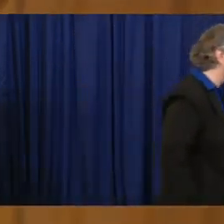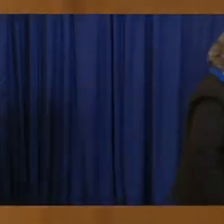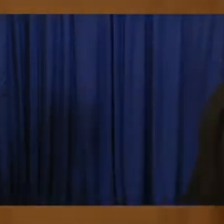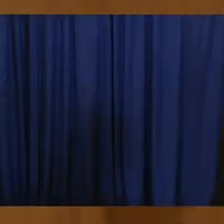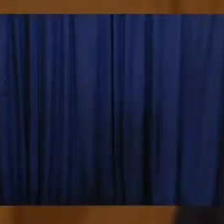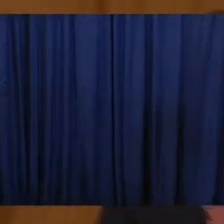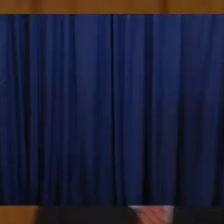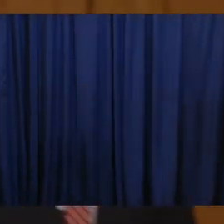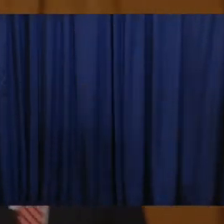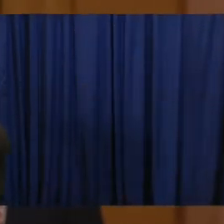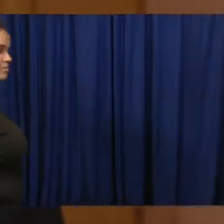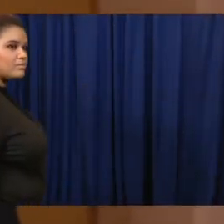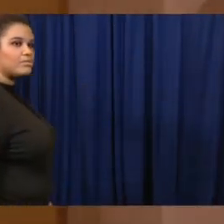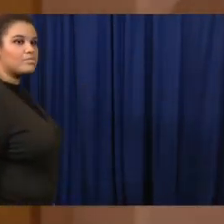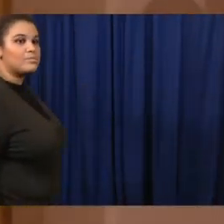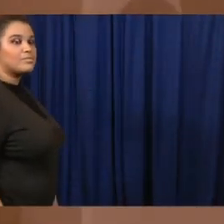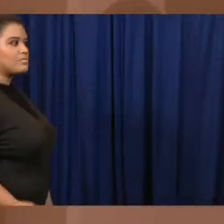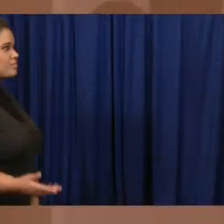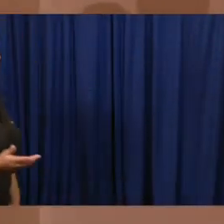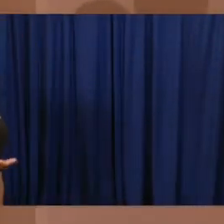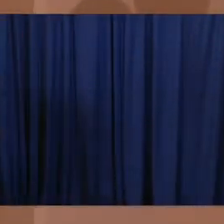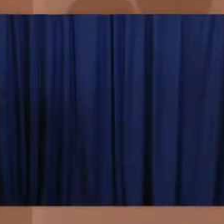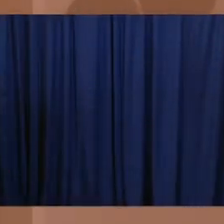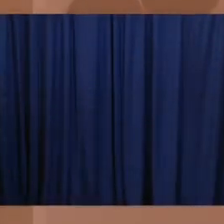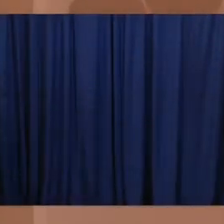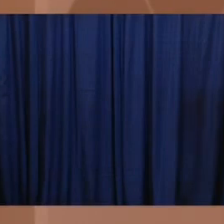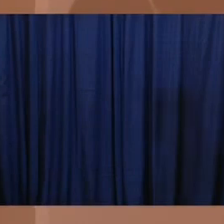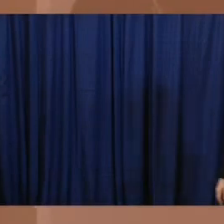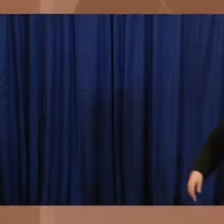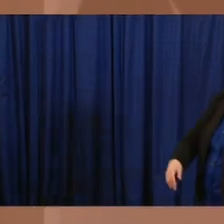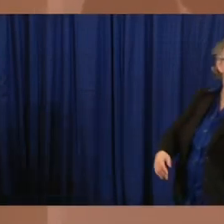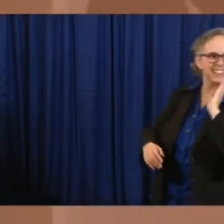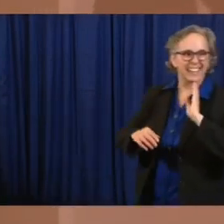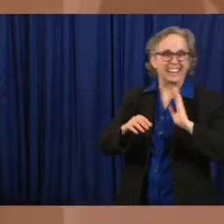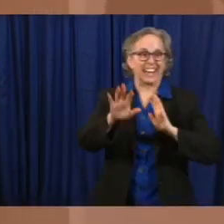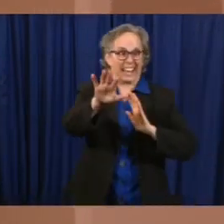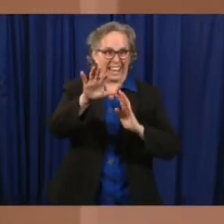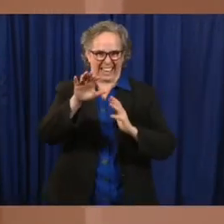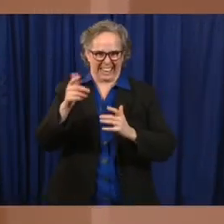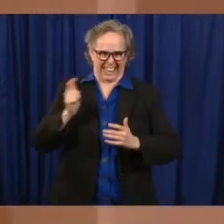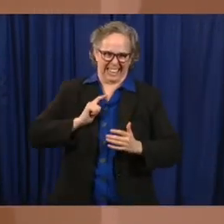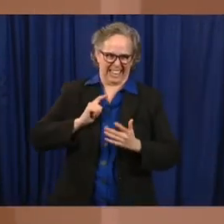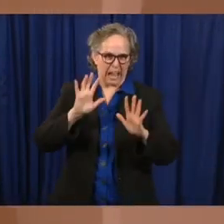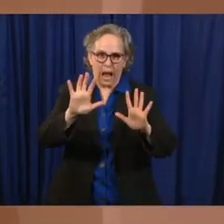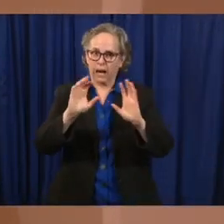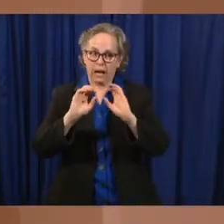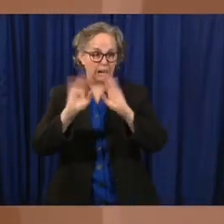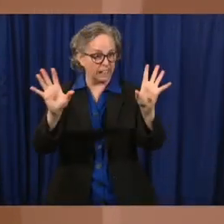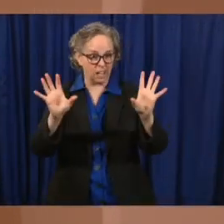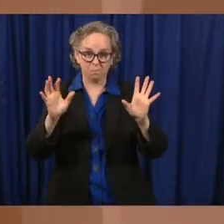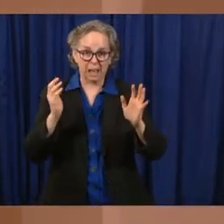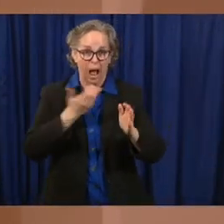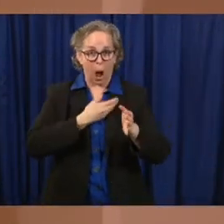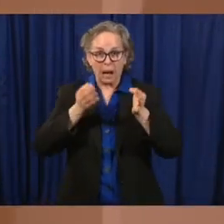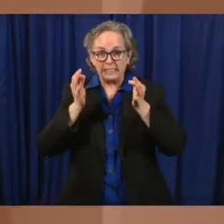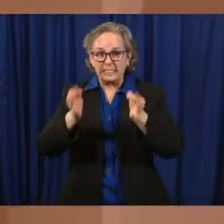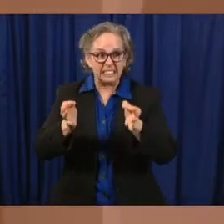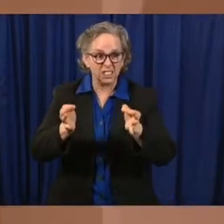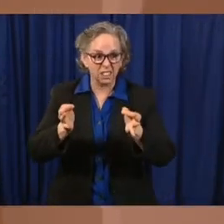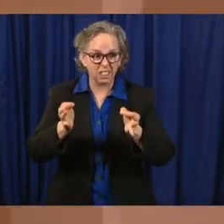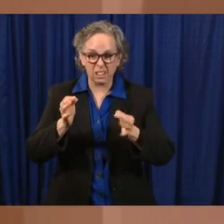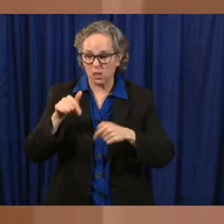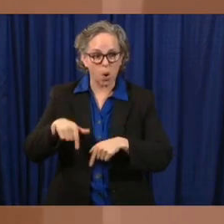And it's very clear, Jim, that the actions that we've taken so far have put Ohio in a great spot to be able to exit this that we otherwise wouldn't have